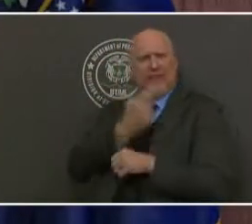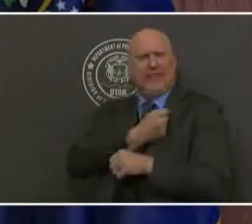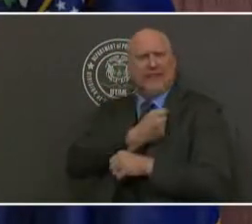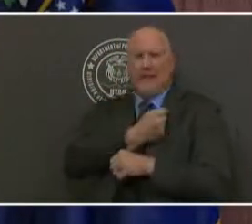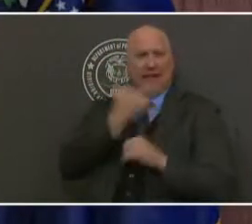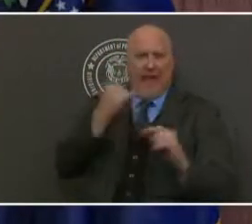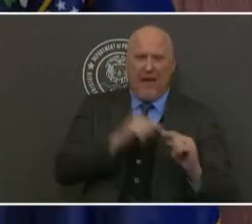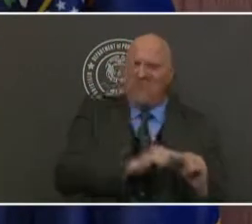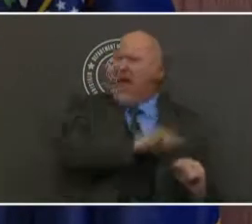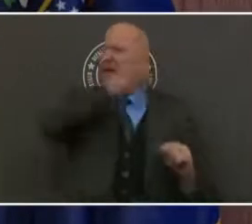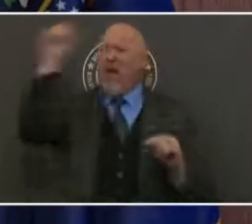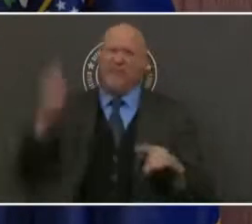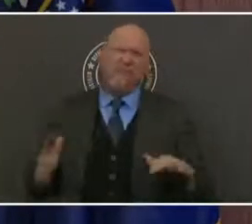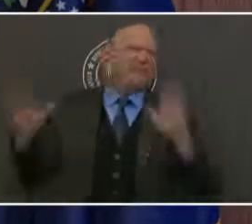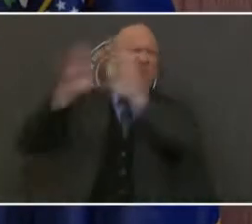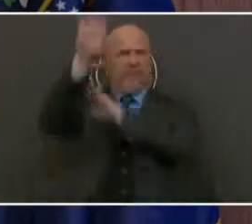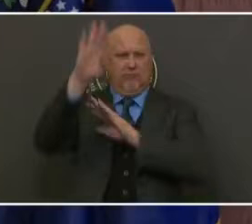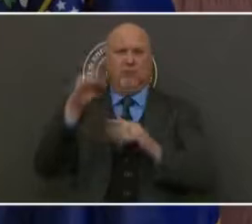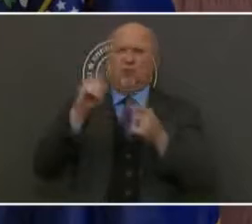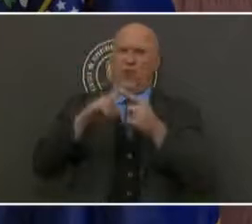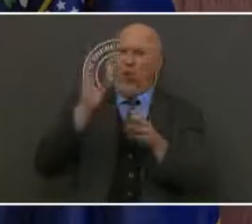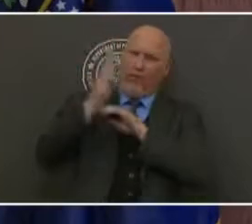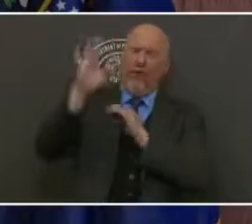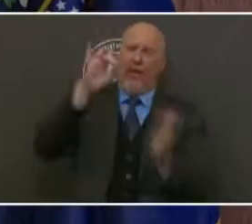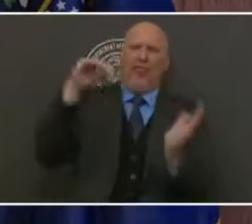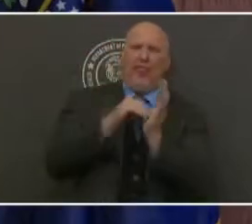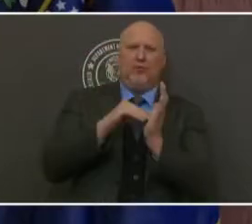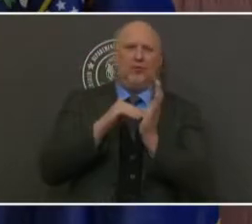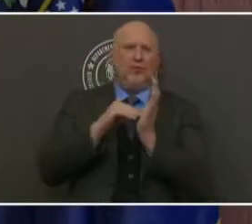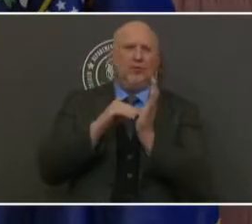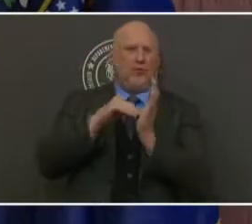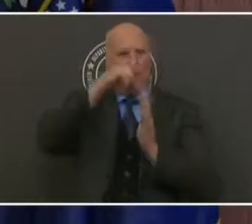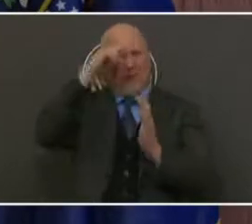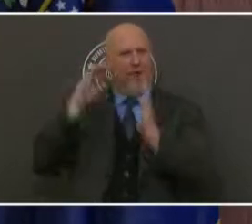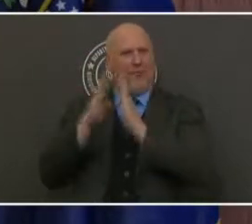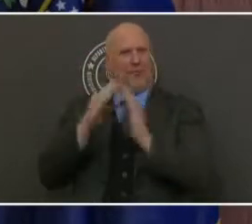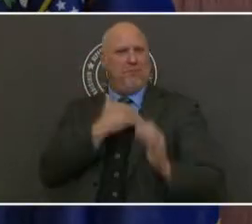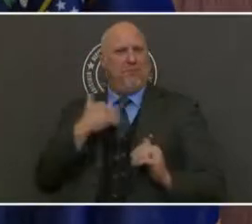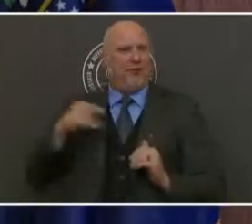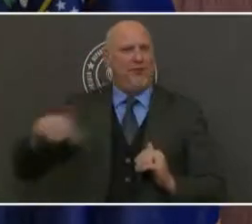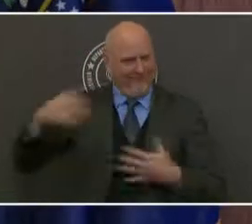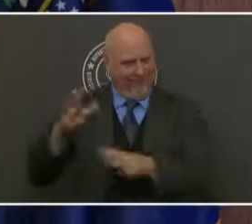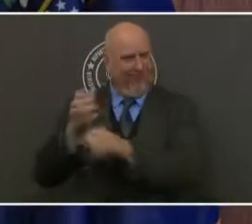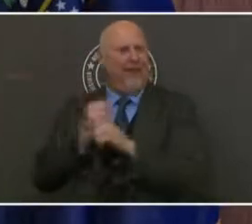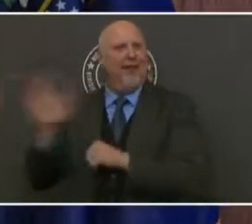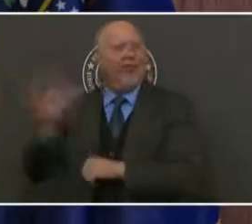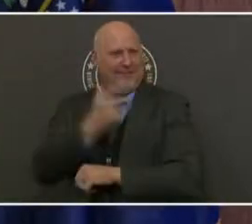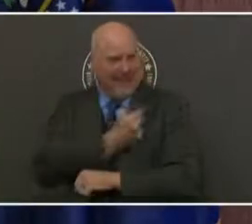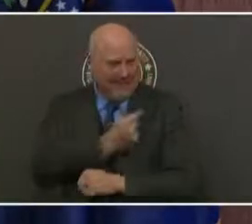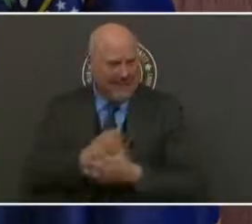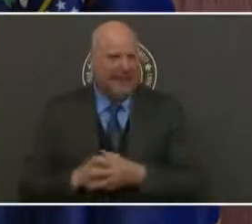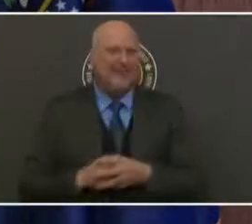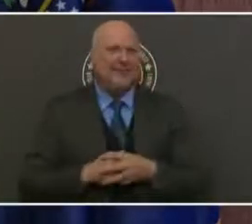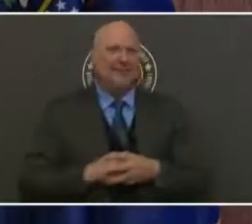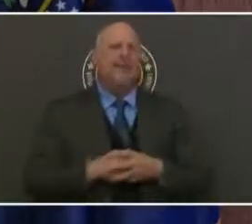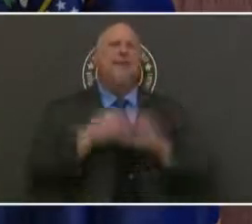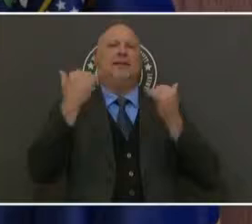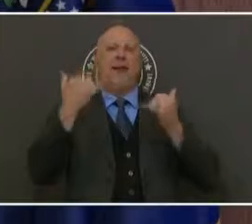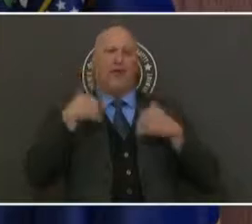be some of the best in the nation. When you look at our most vulnerable groups, ages 65 and over